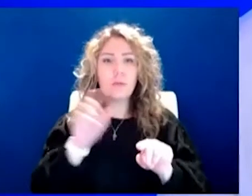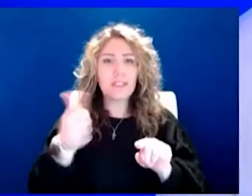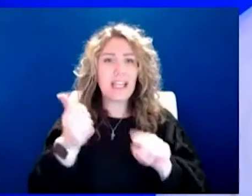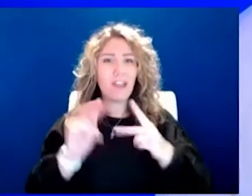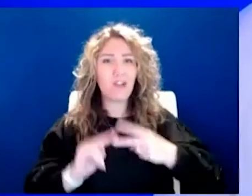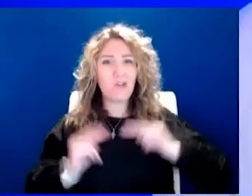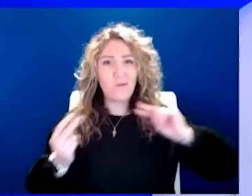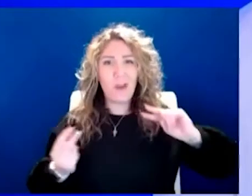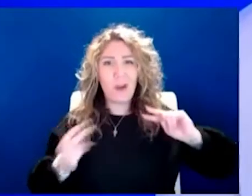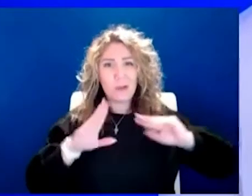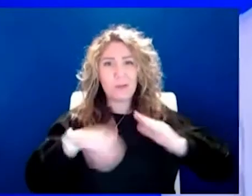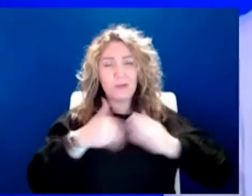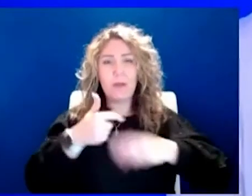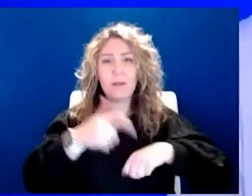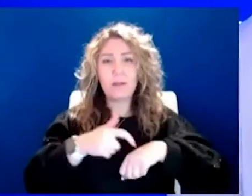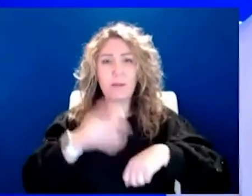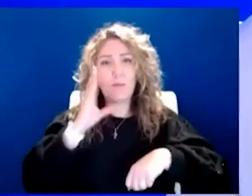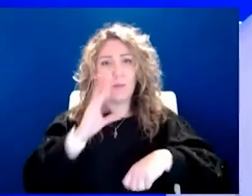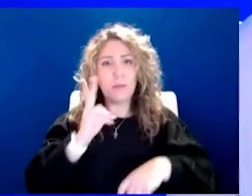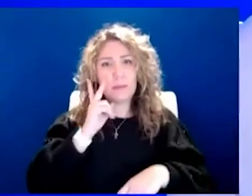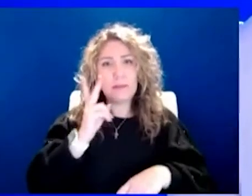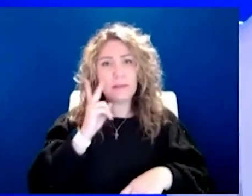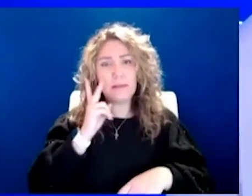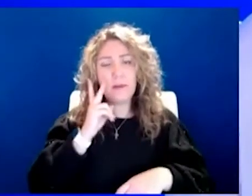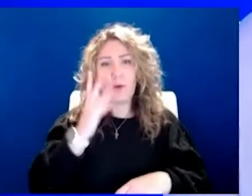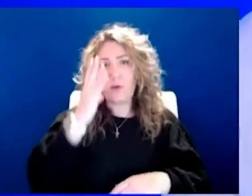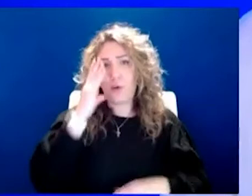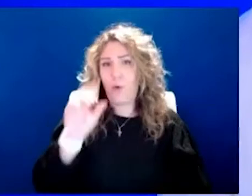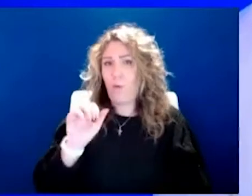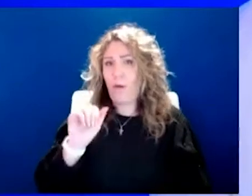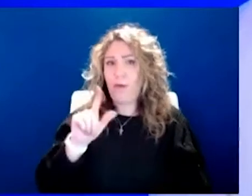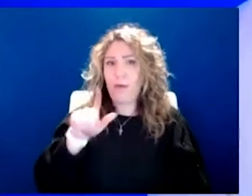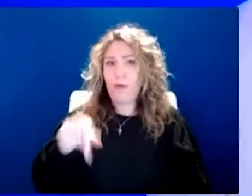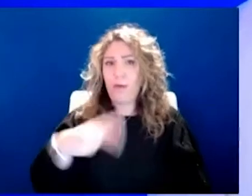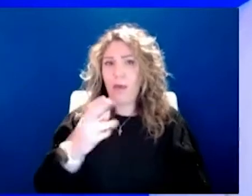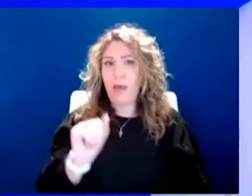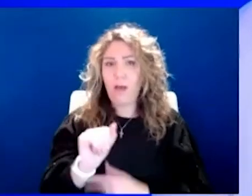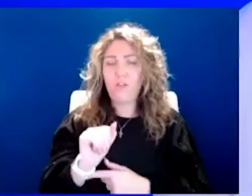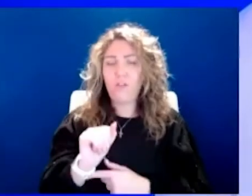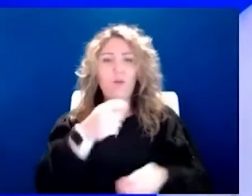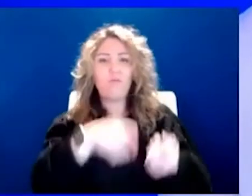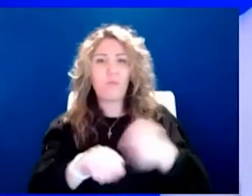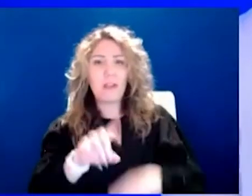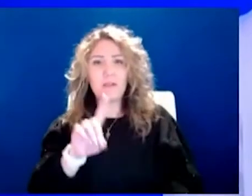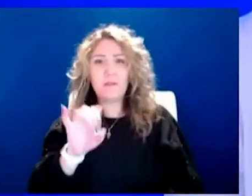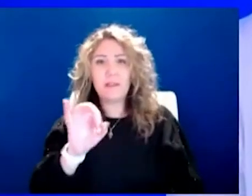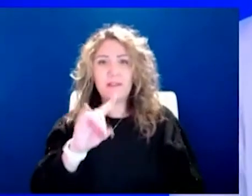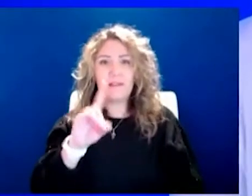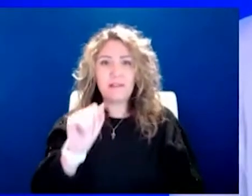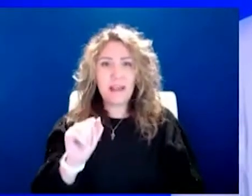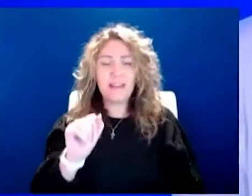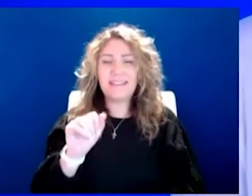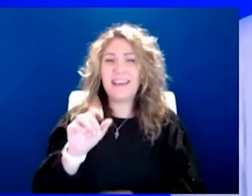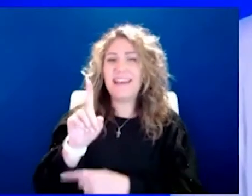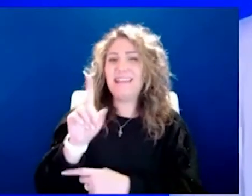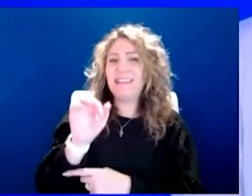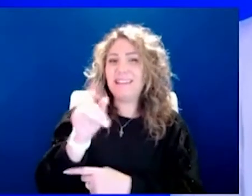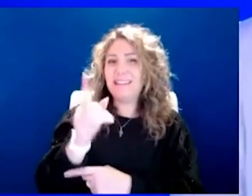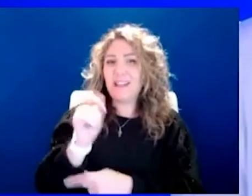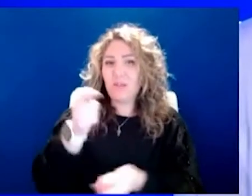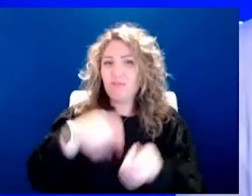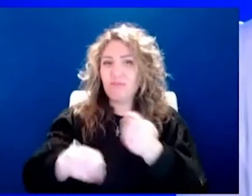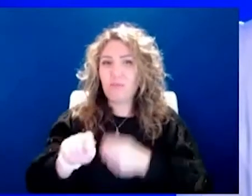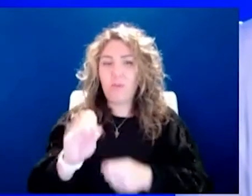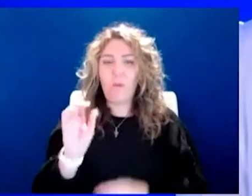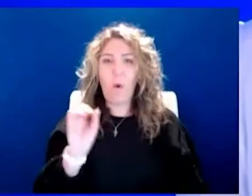the time. We know that Alpha was displaced by Delta. We know that Delta was displaced by Omicron. I'm not aware of